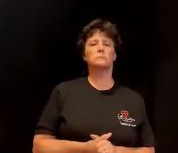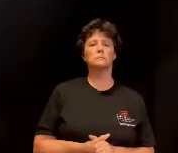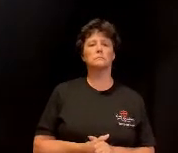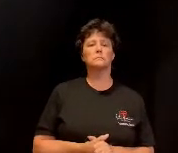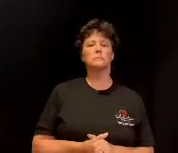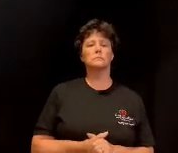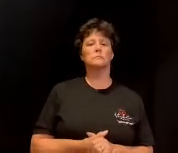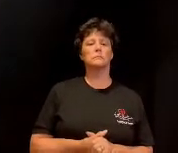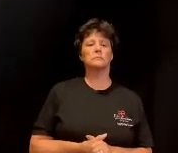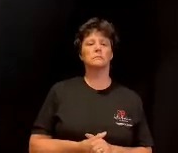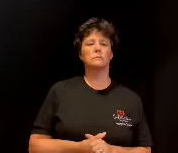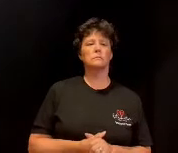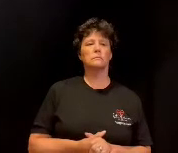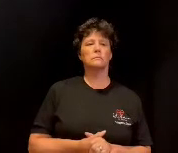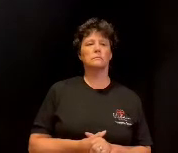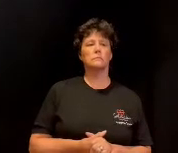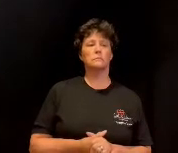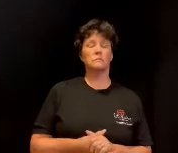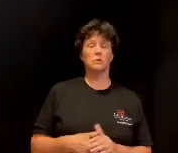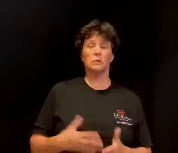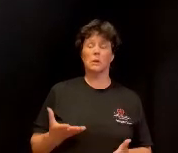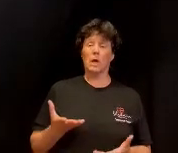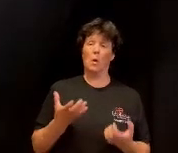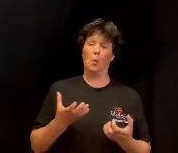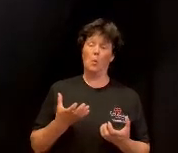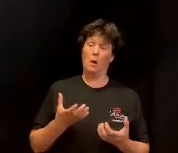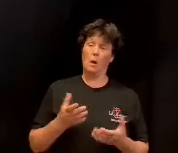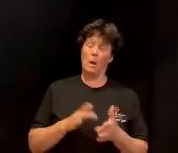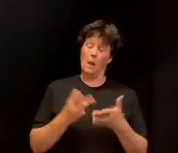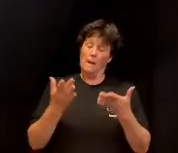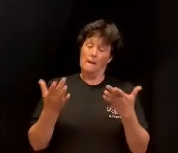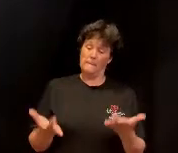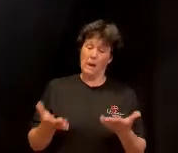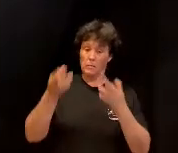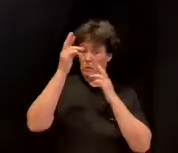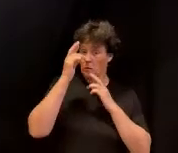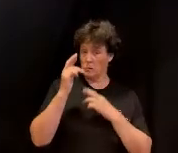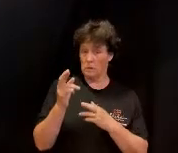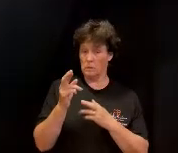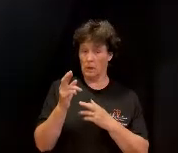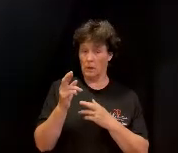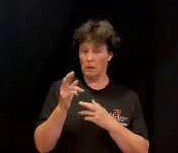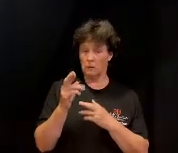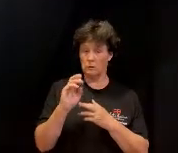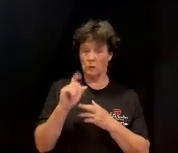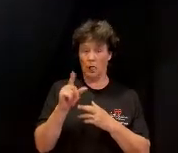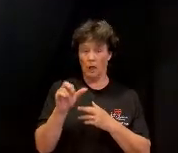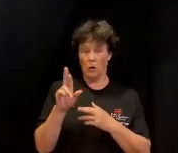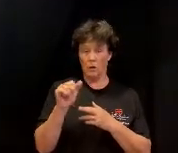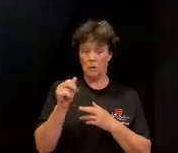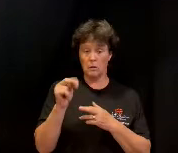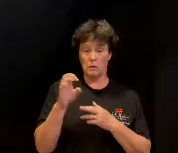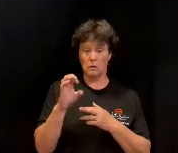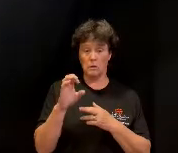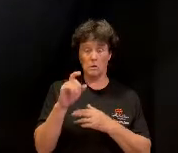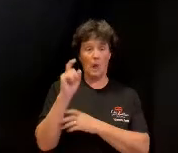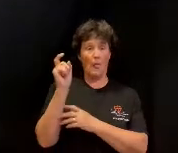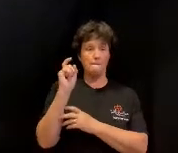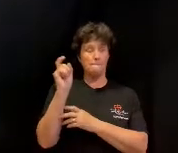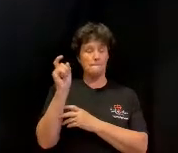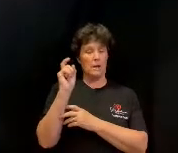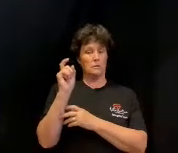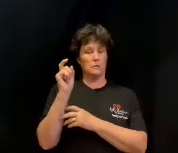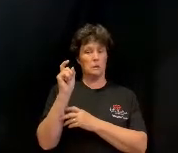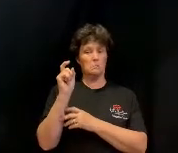So I want biblical tolerance. Biblical tolerance. If a Muslim is sitting and talking to you, I can respect